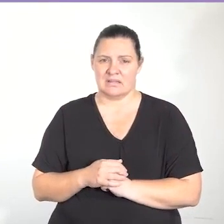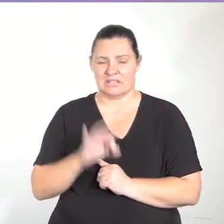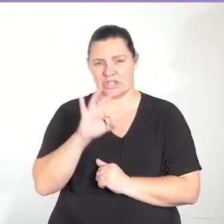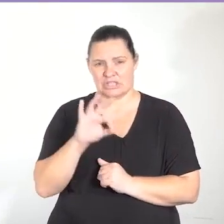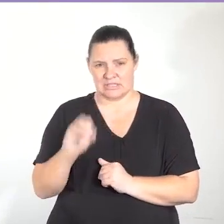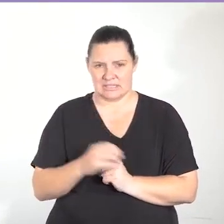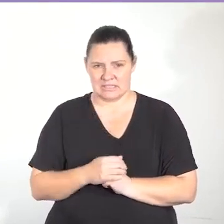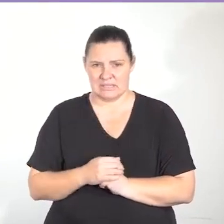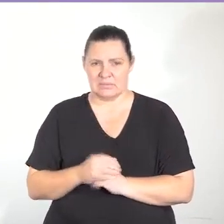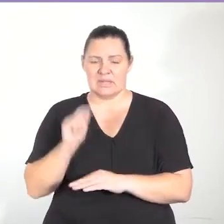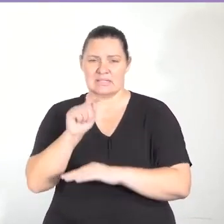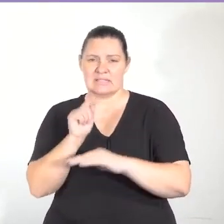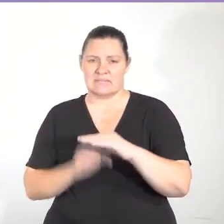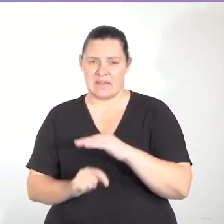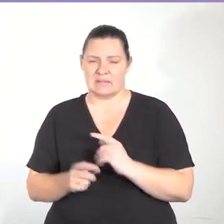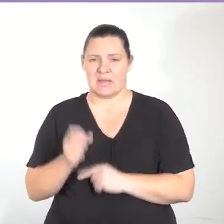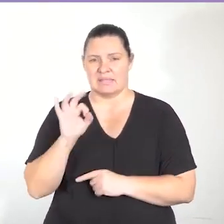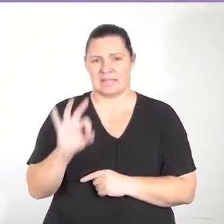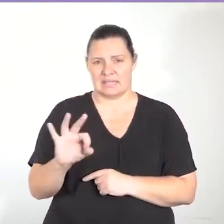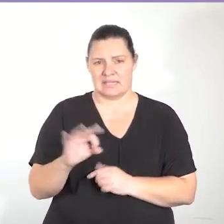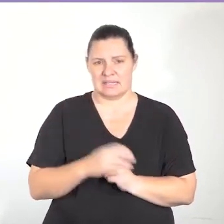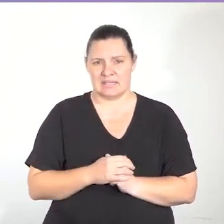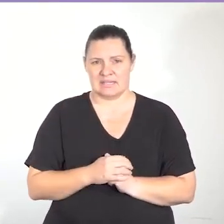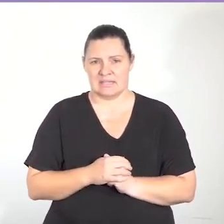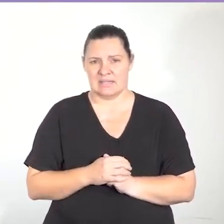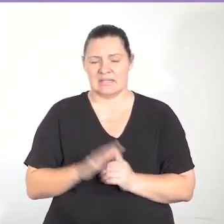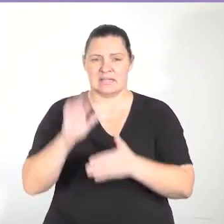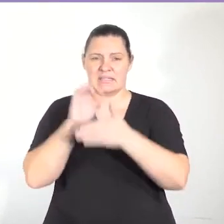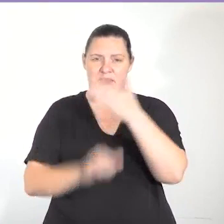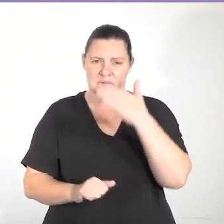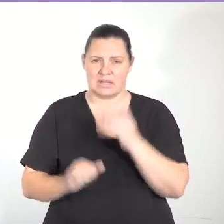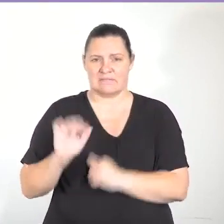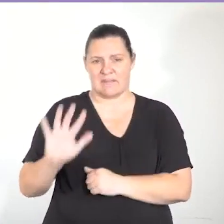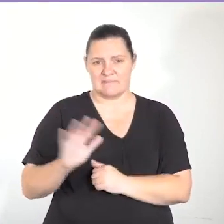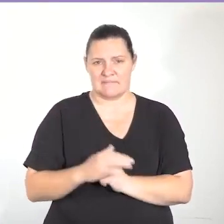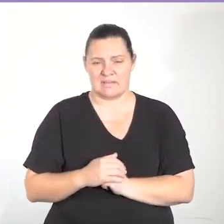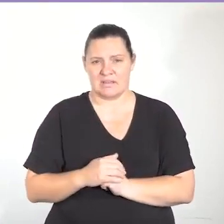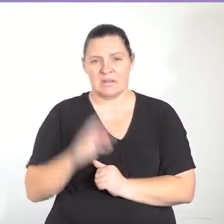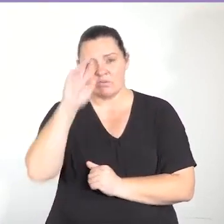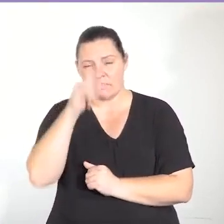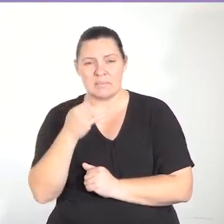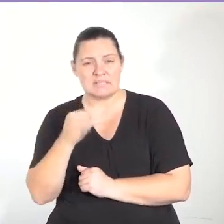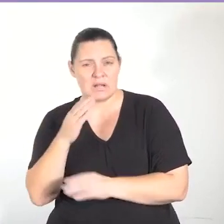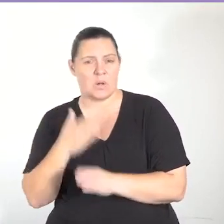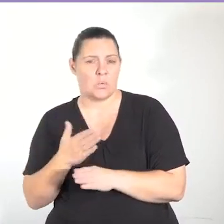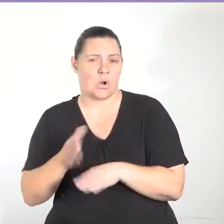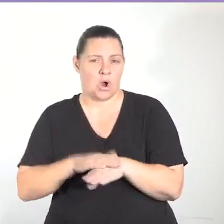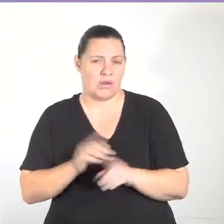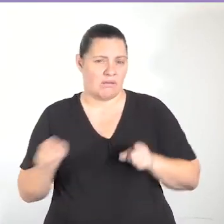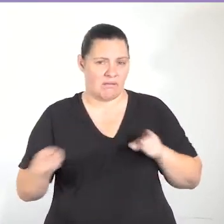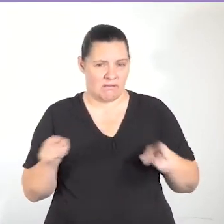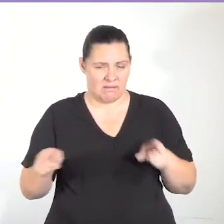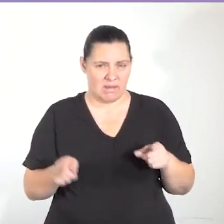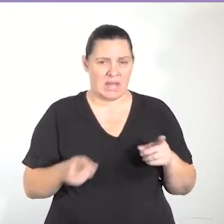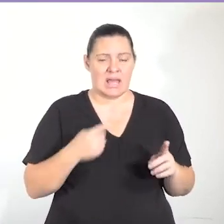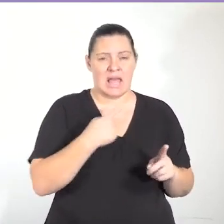30. We are going to divide that by 3 and we are going to subtract the 5. Remember, we're still working on either